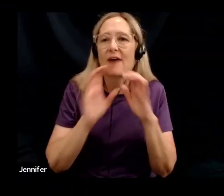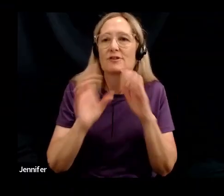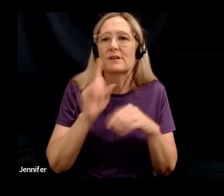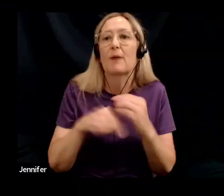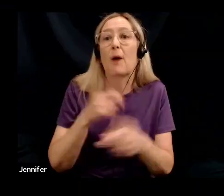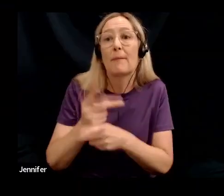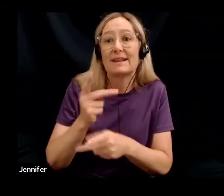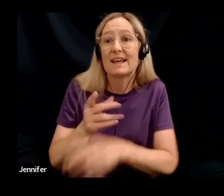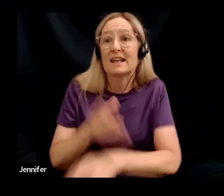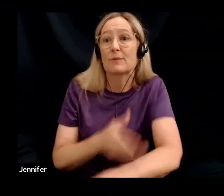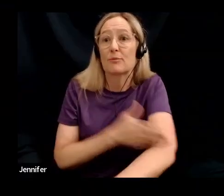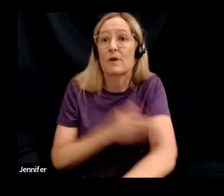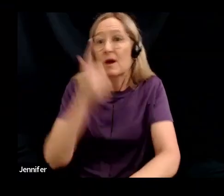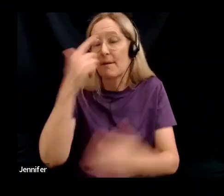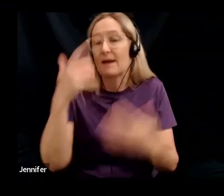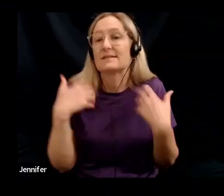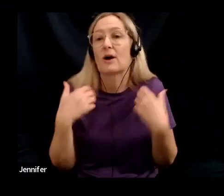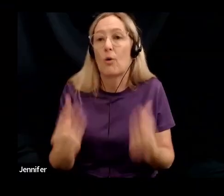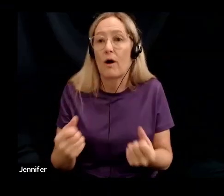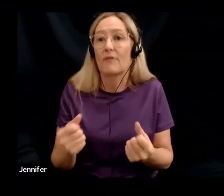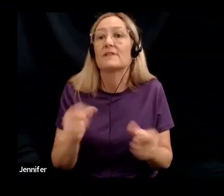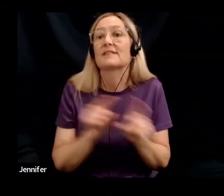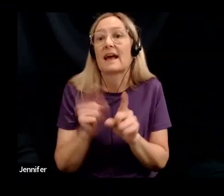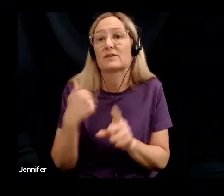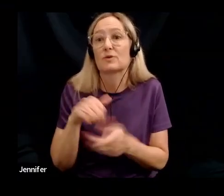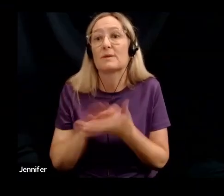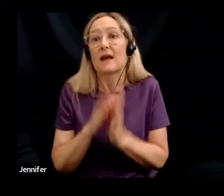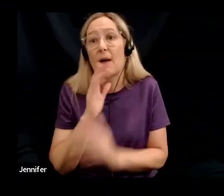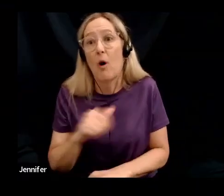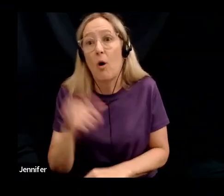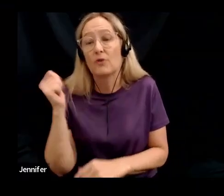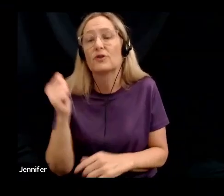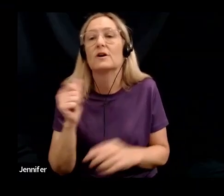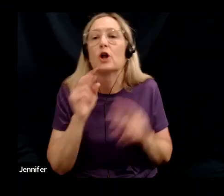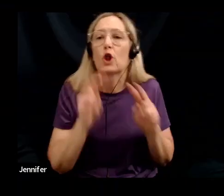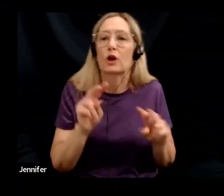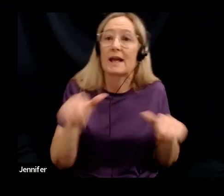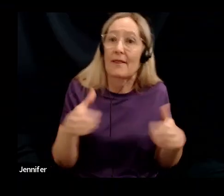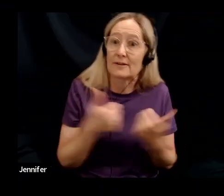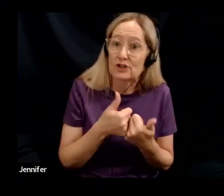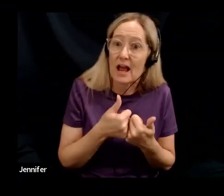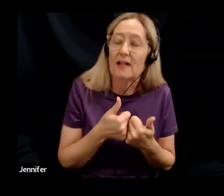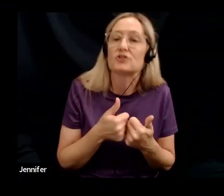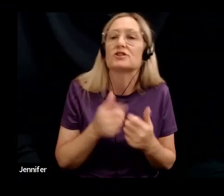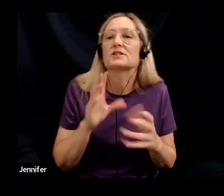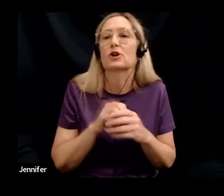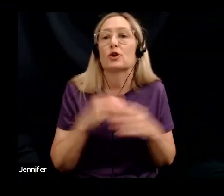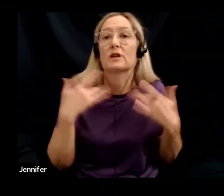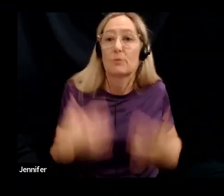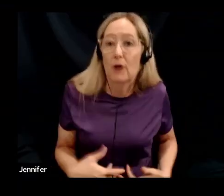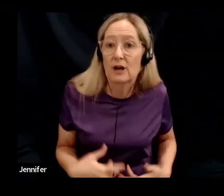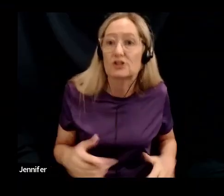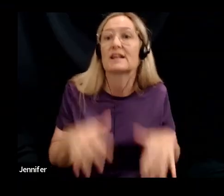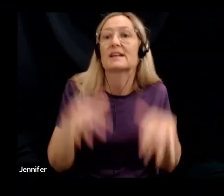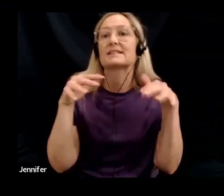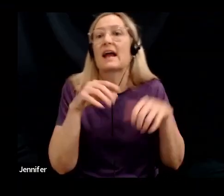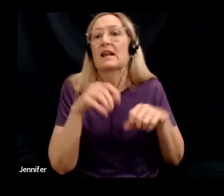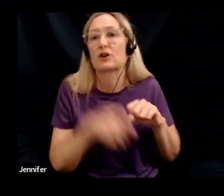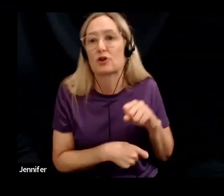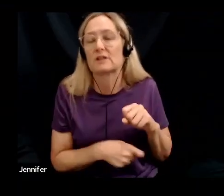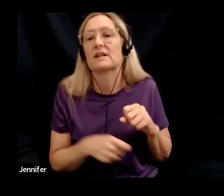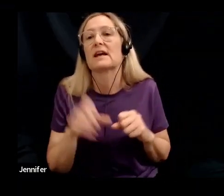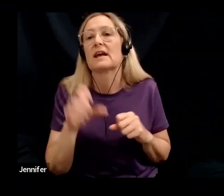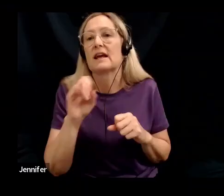and improving mental wellness as we age, exploring common challenges, including depression, anxiety, grief, and